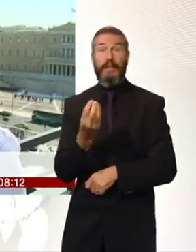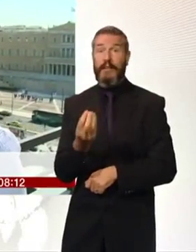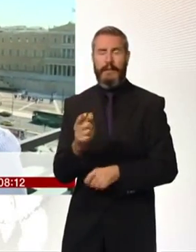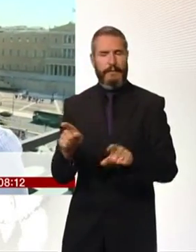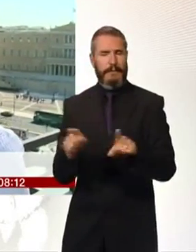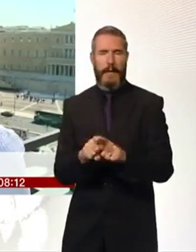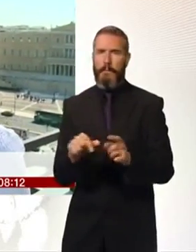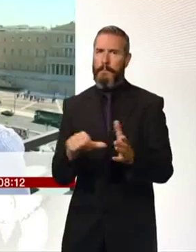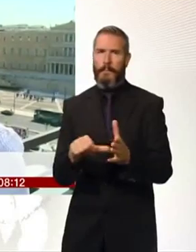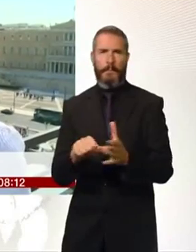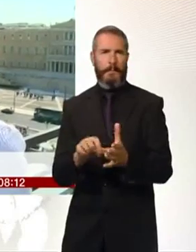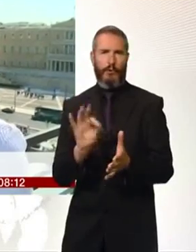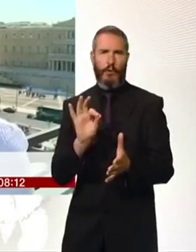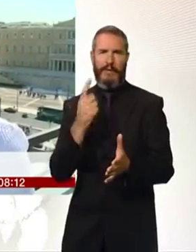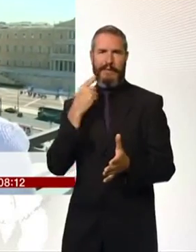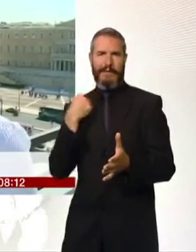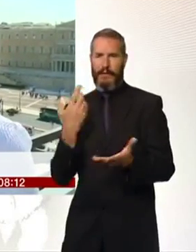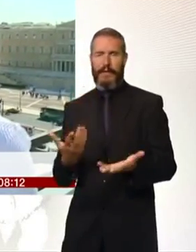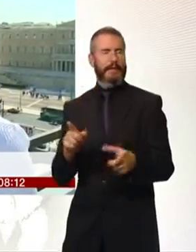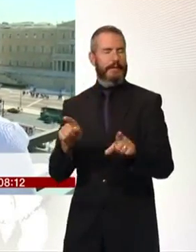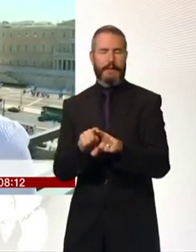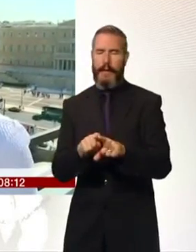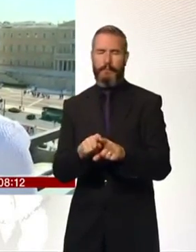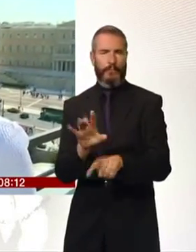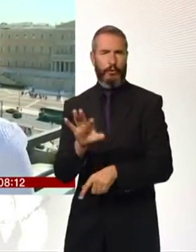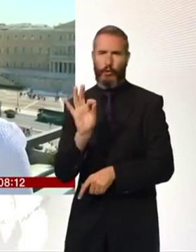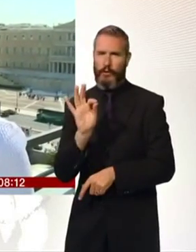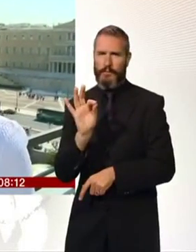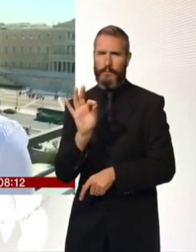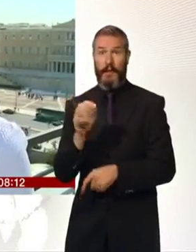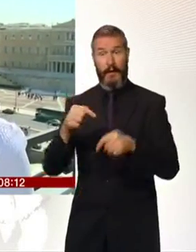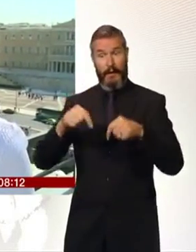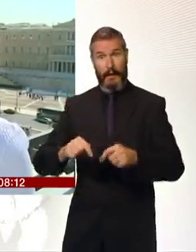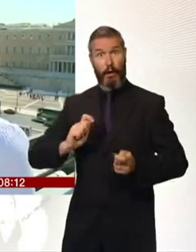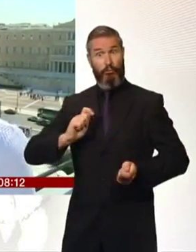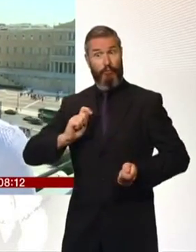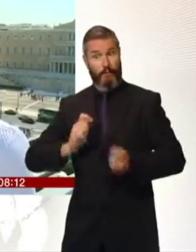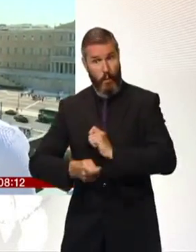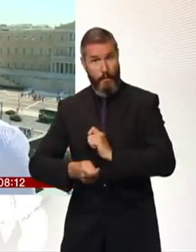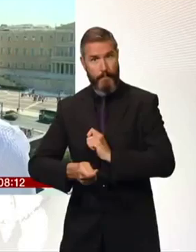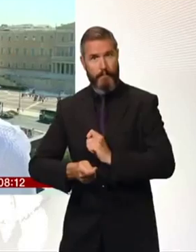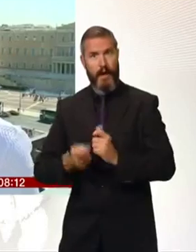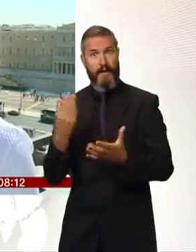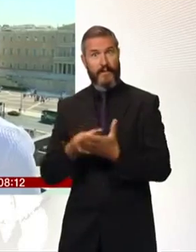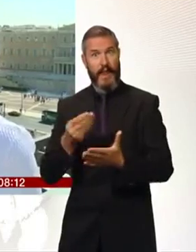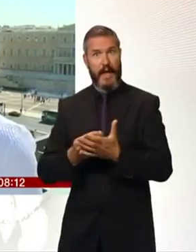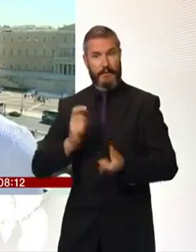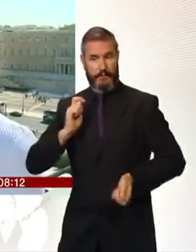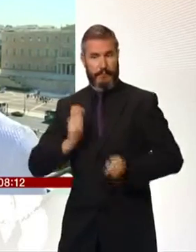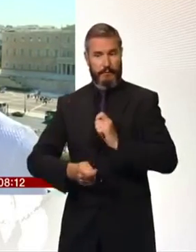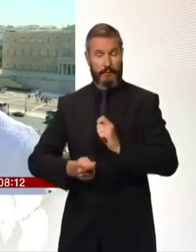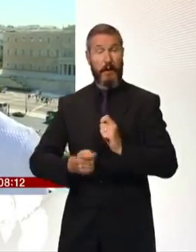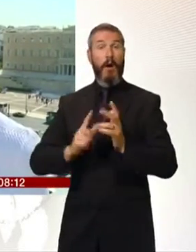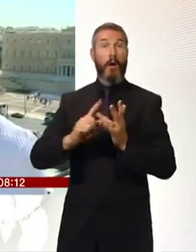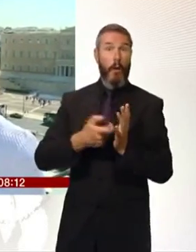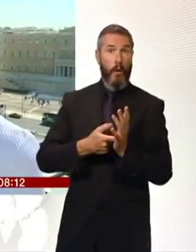choices today than it faced yesterday. Either reform and bring its public finances in order